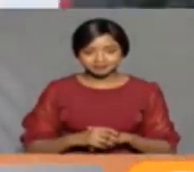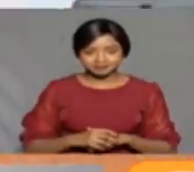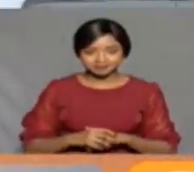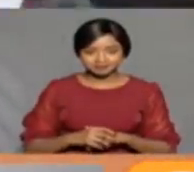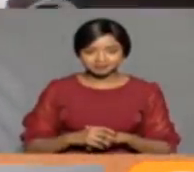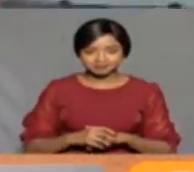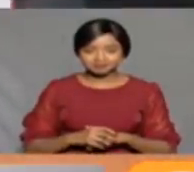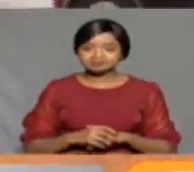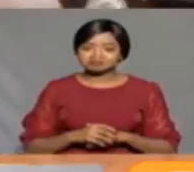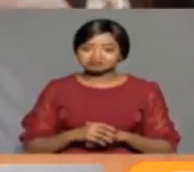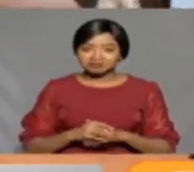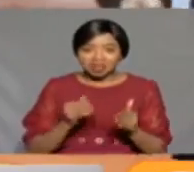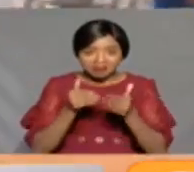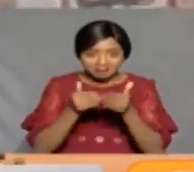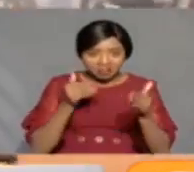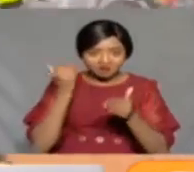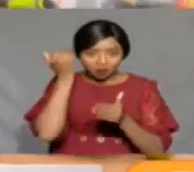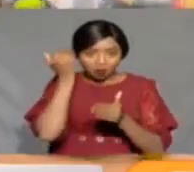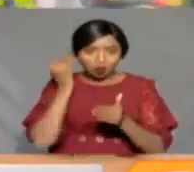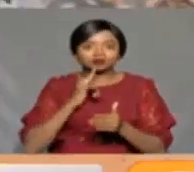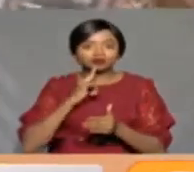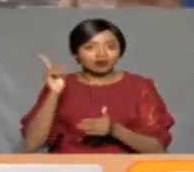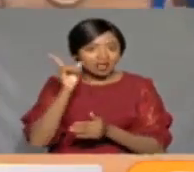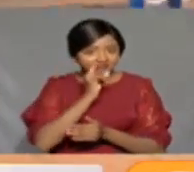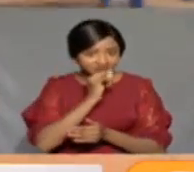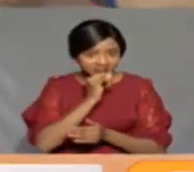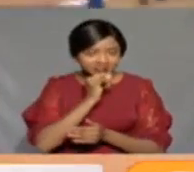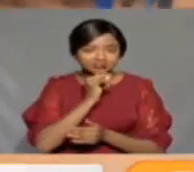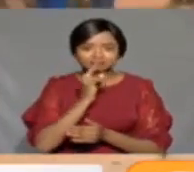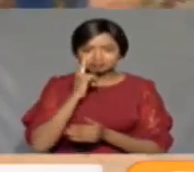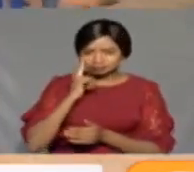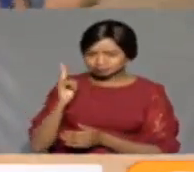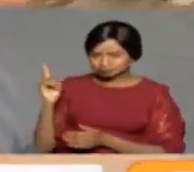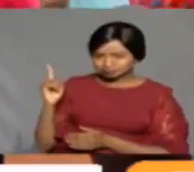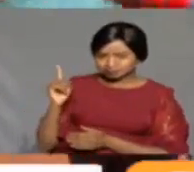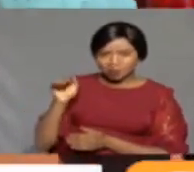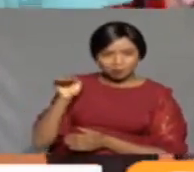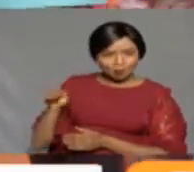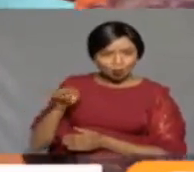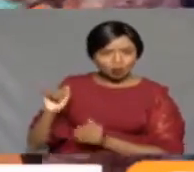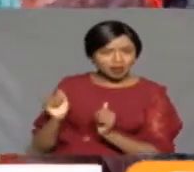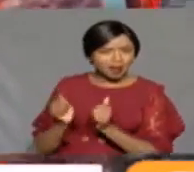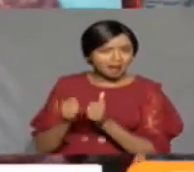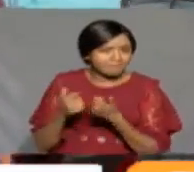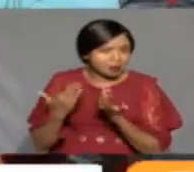Even before the court pronounced itself, an ugly morning was witnessed in Kangemi.